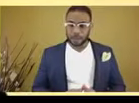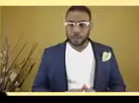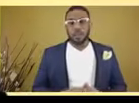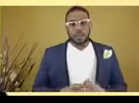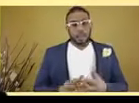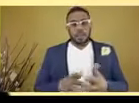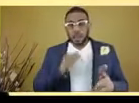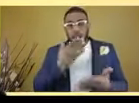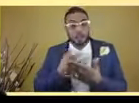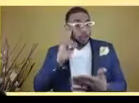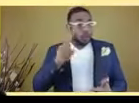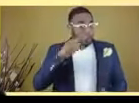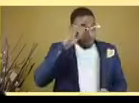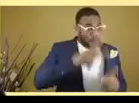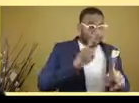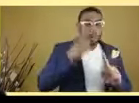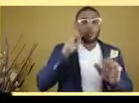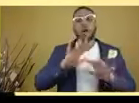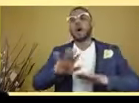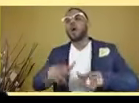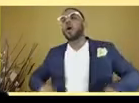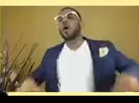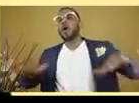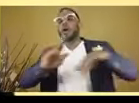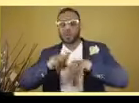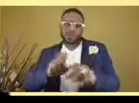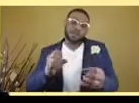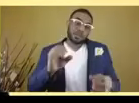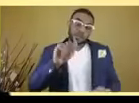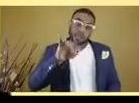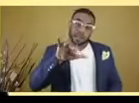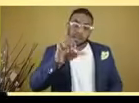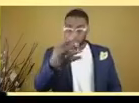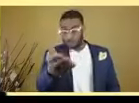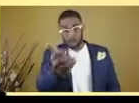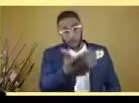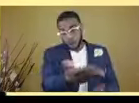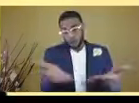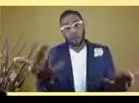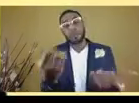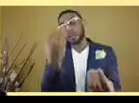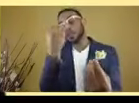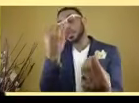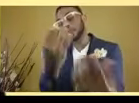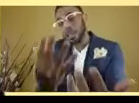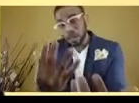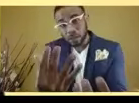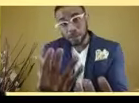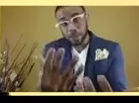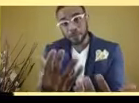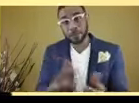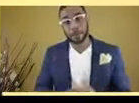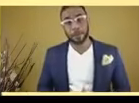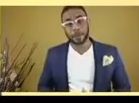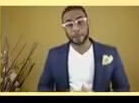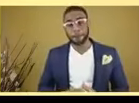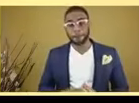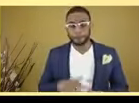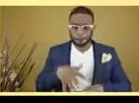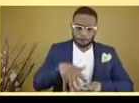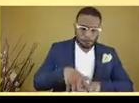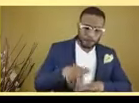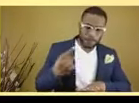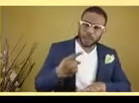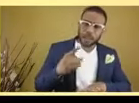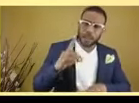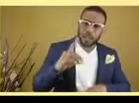just for Black people, but for the entire nation. So Alicia and all of you, let me say something in light of this, rooted in something Dr.